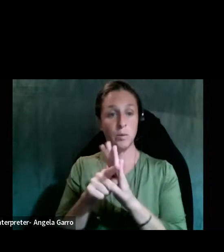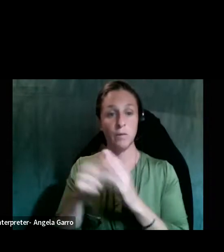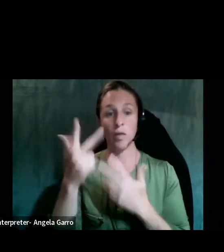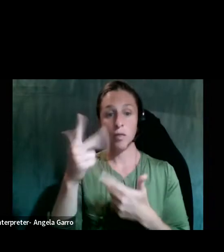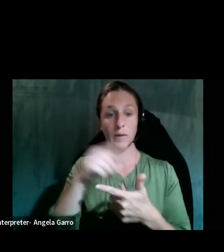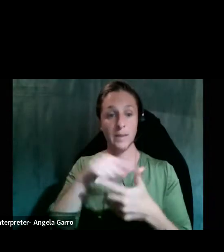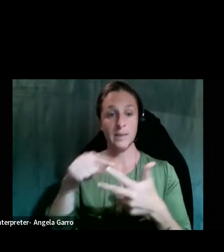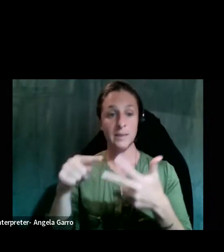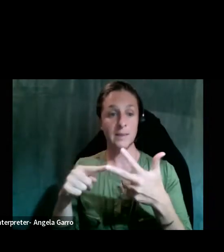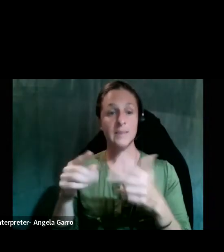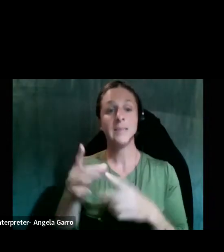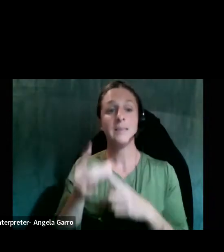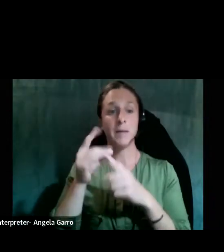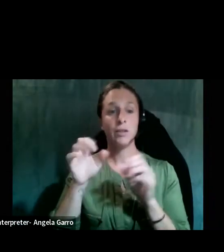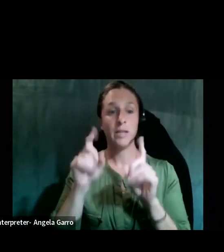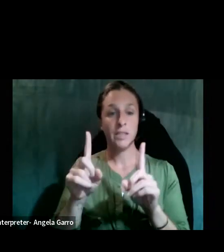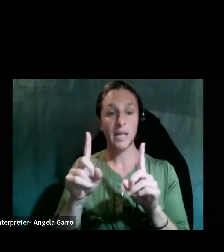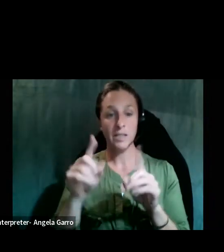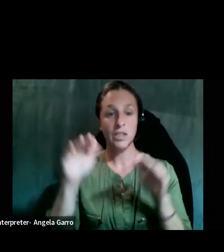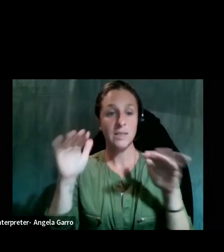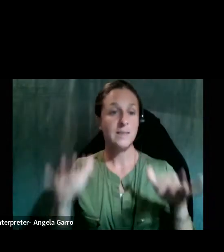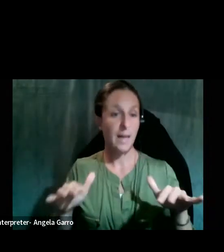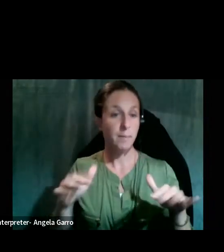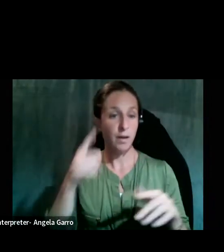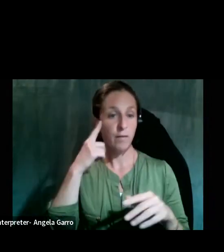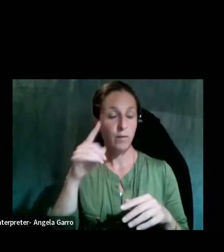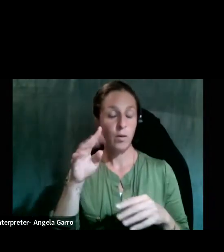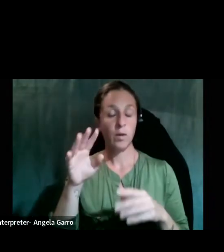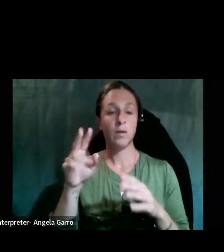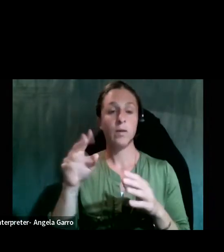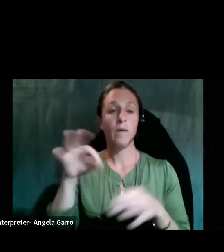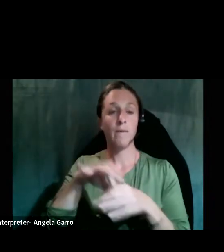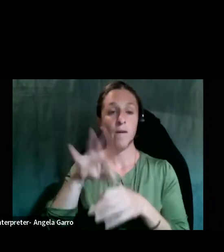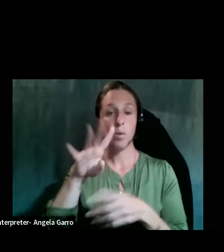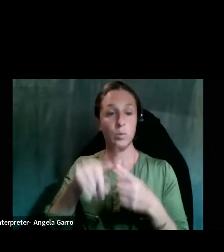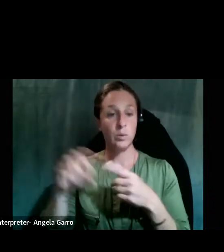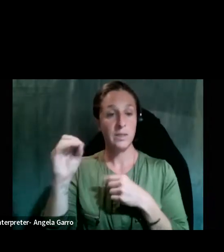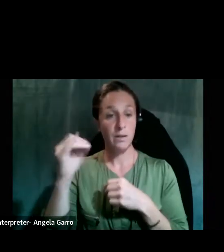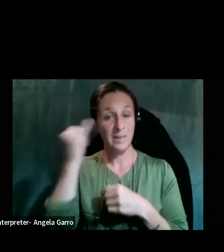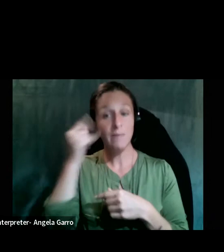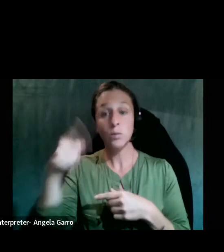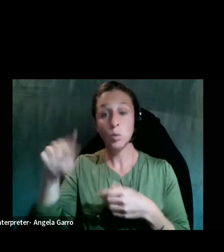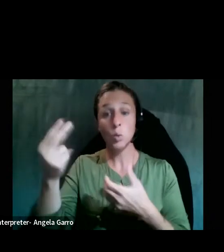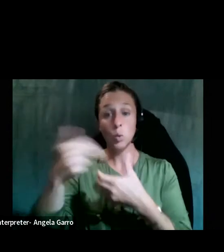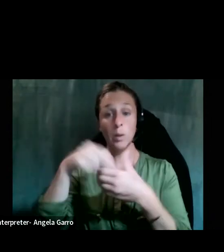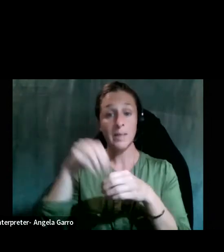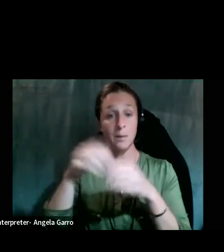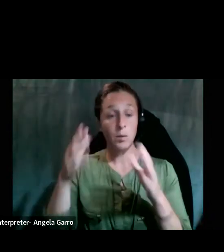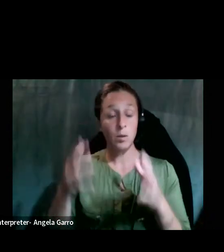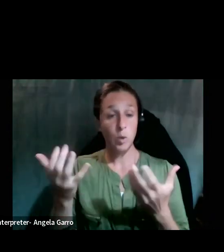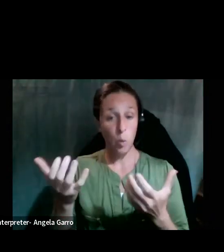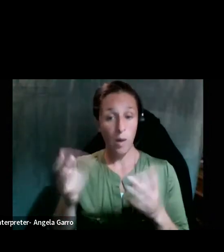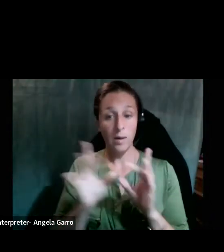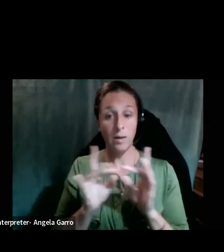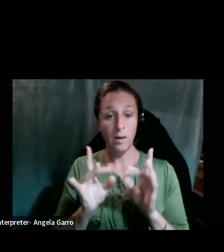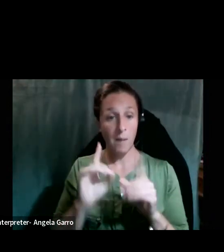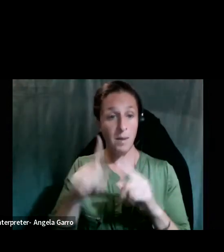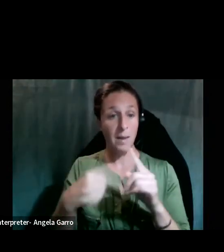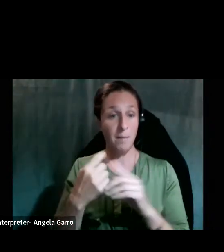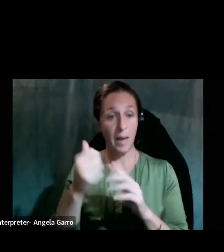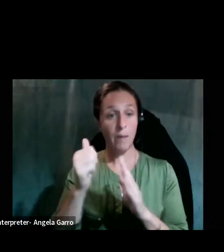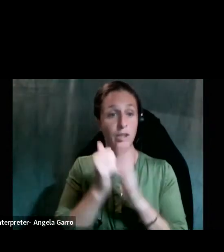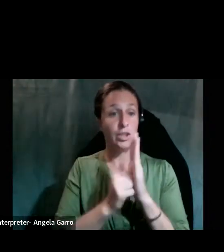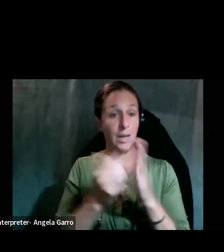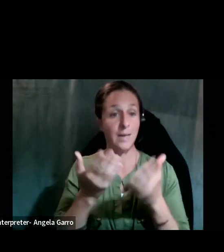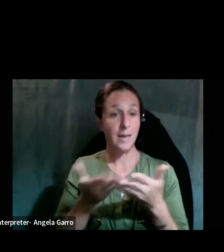special education settlements with a vote of 4-0. If you are joining us in person and wish to make a comment about an agenda item